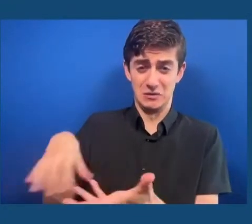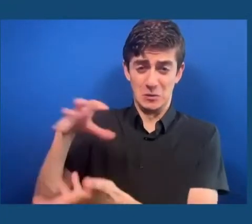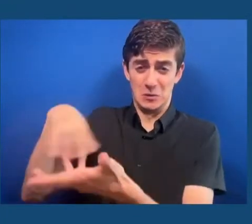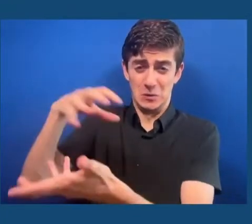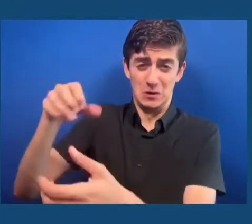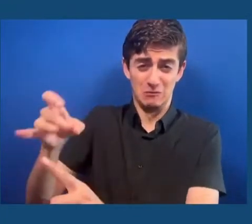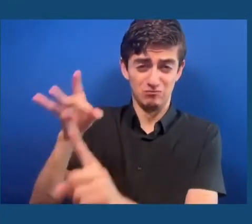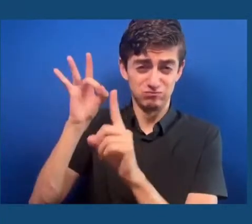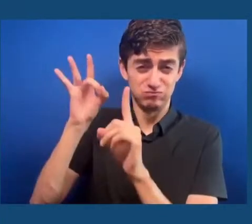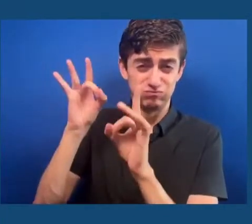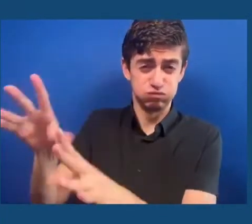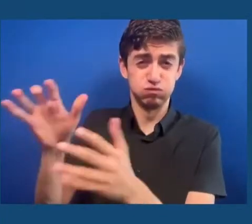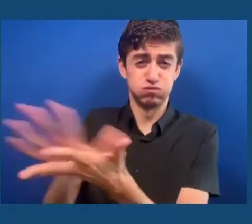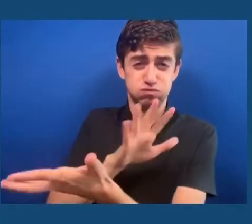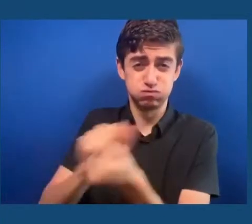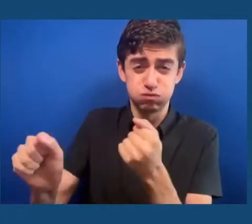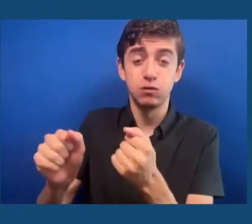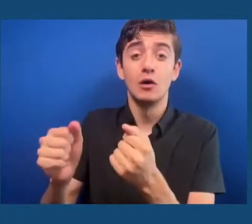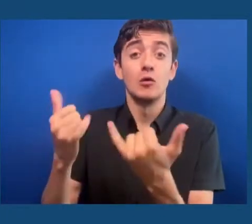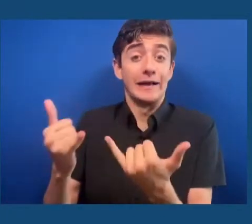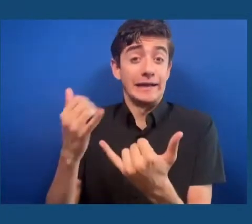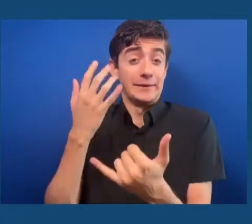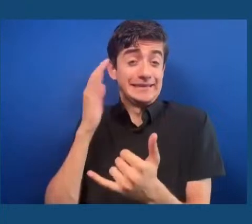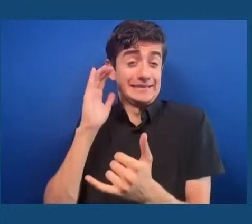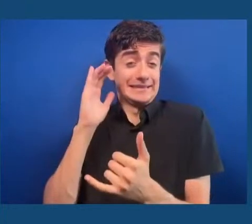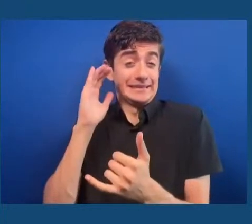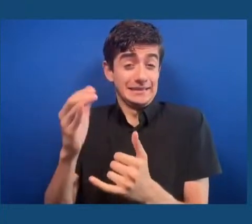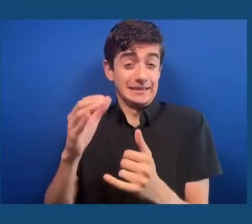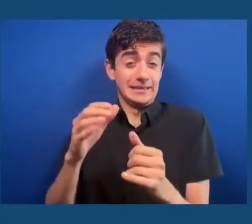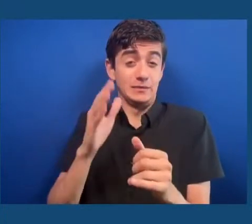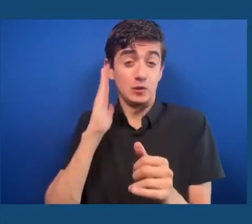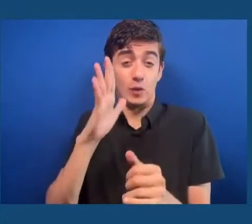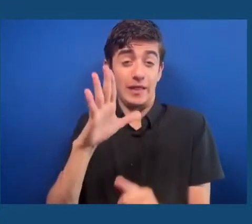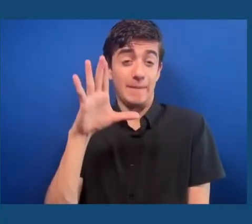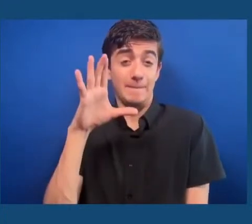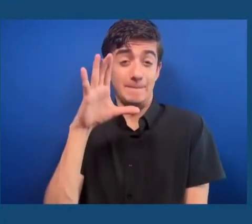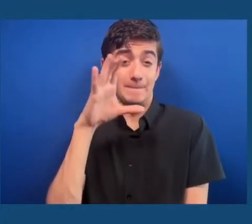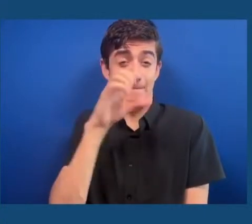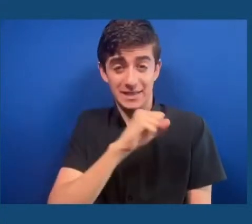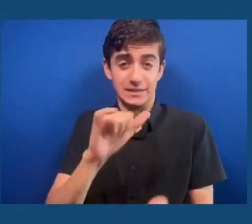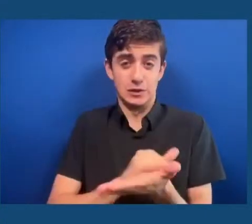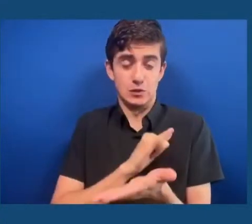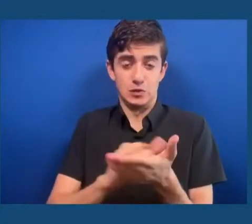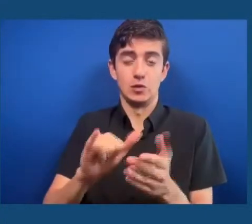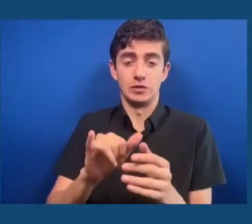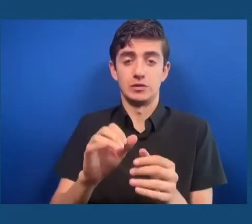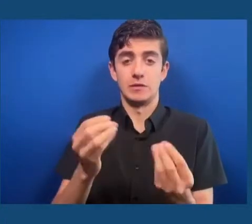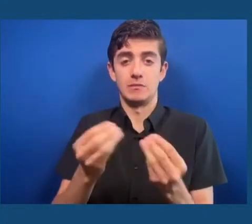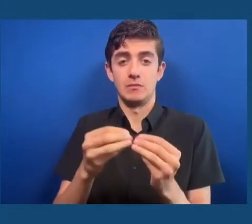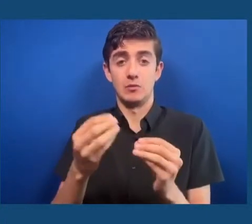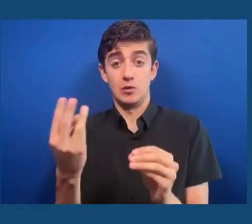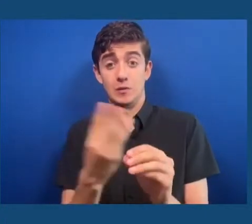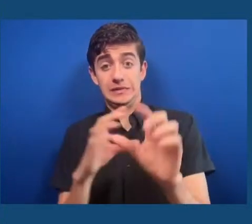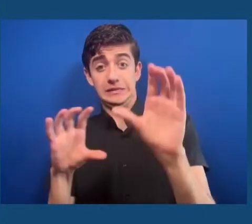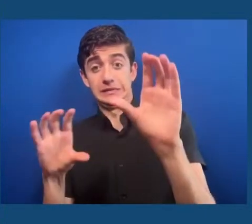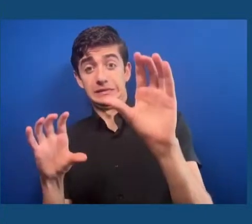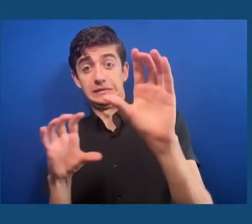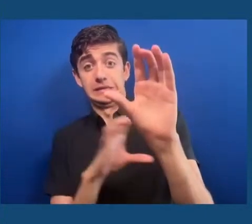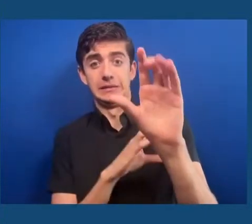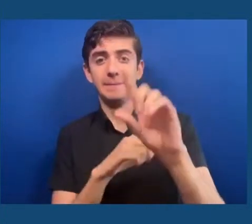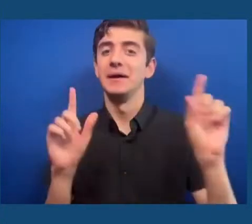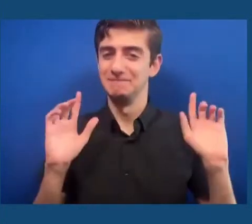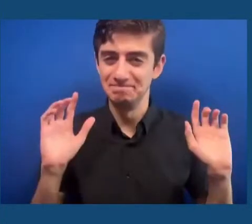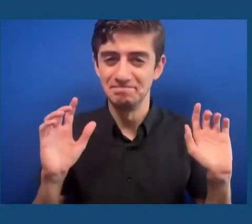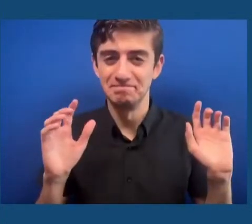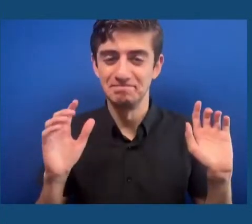an update on power outages and flooding, but it is going to spare this area for the weekend at least, so that's incredible. But